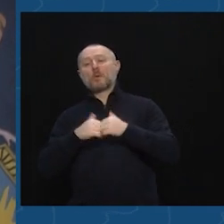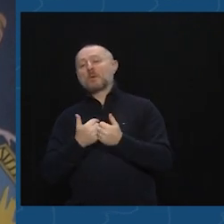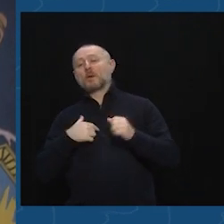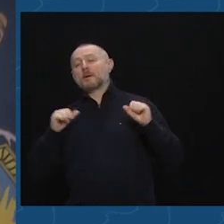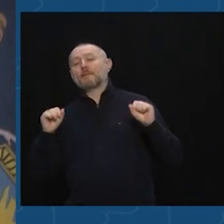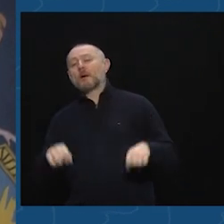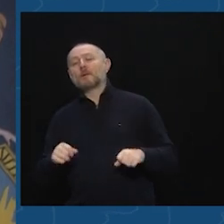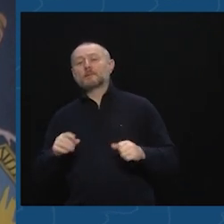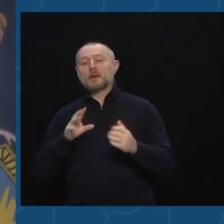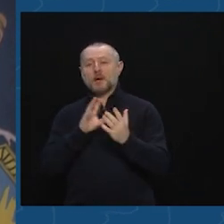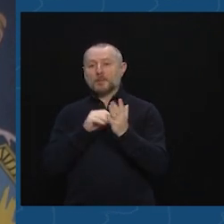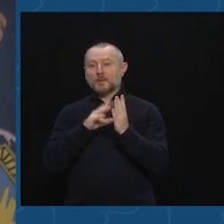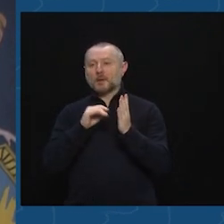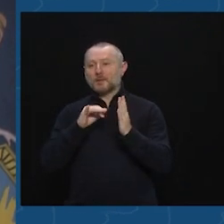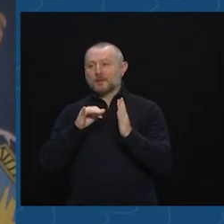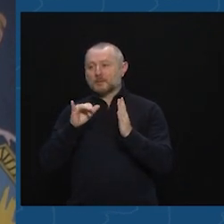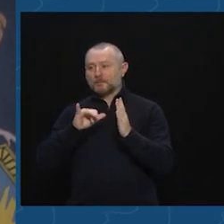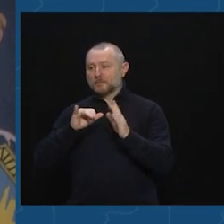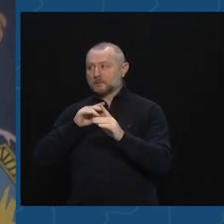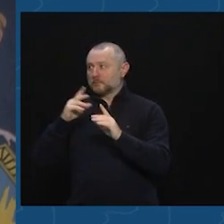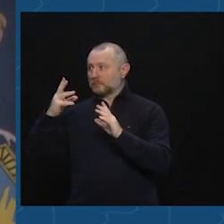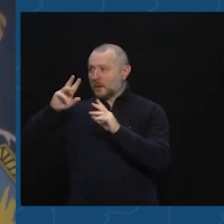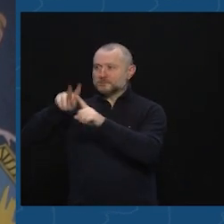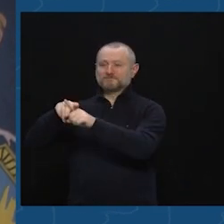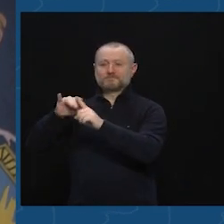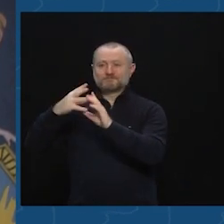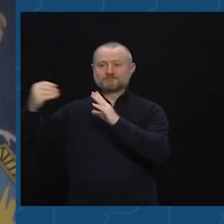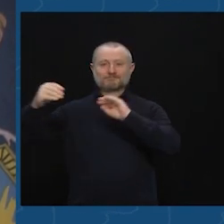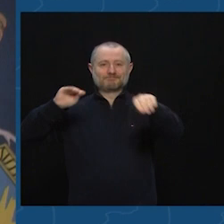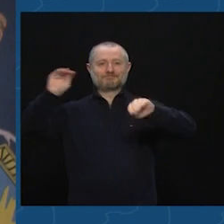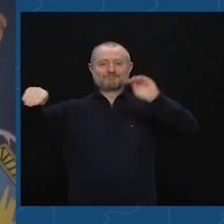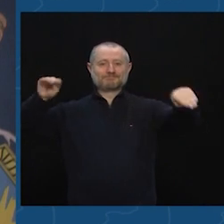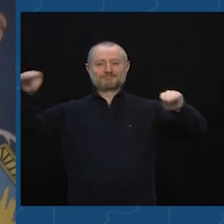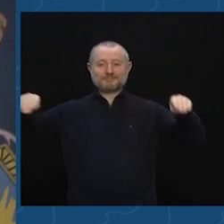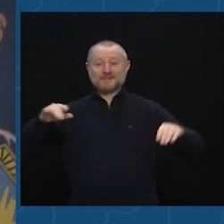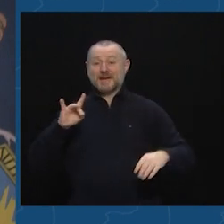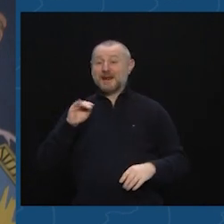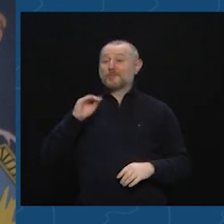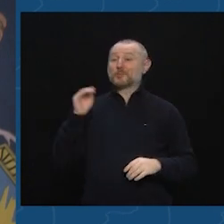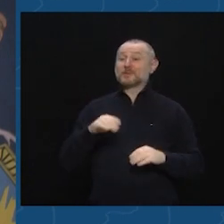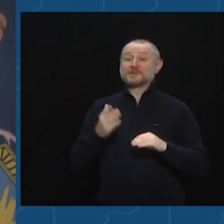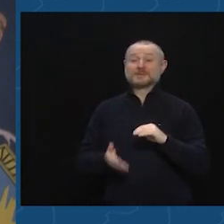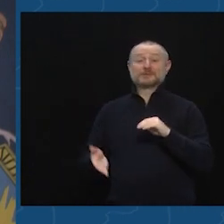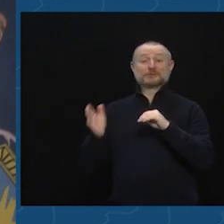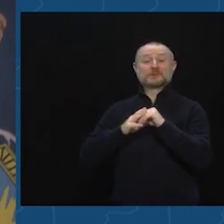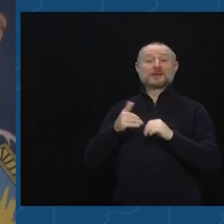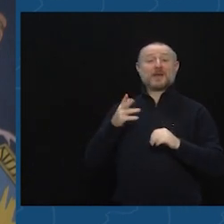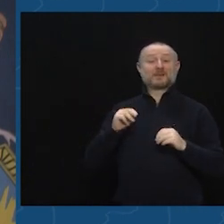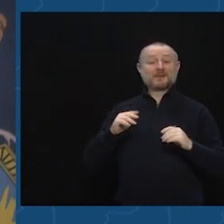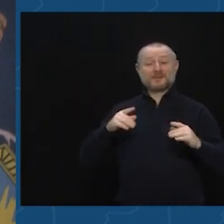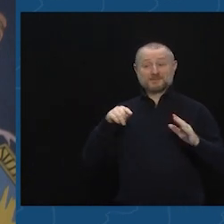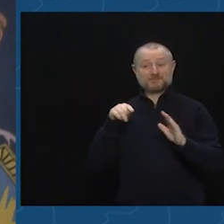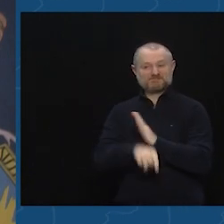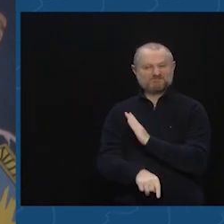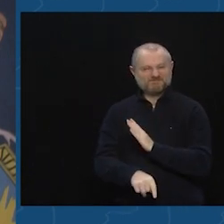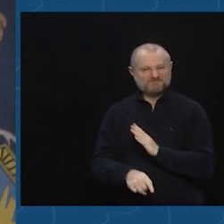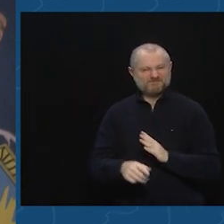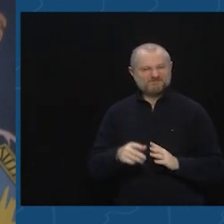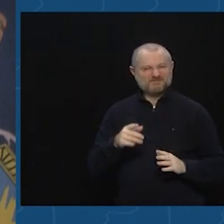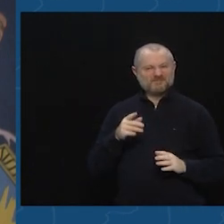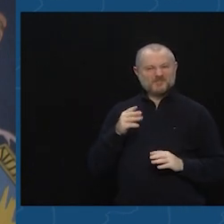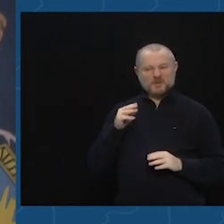been an increase, 80% increase in firearm homicides, and 75%, let me make sure you have these